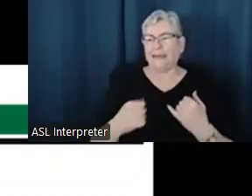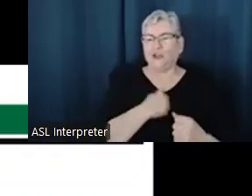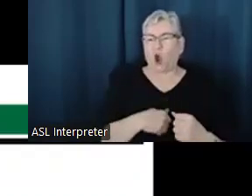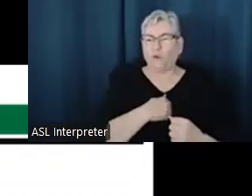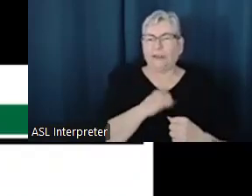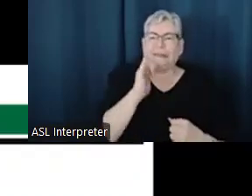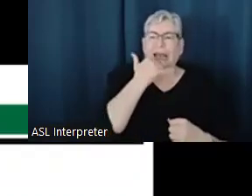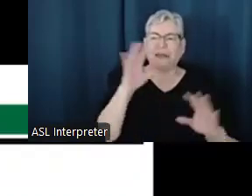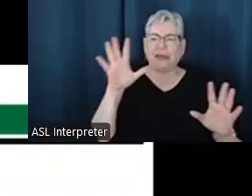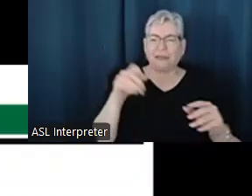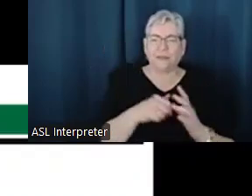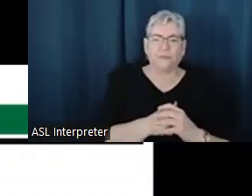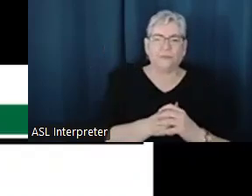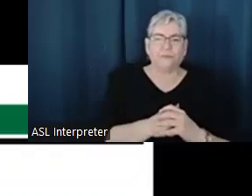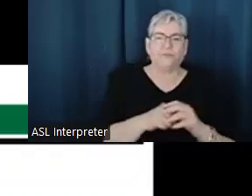right, keep going.